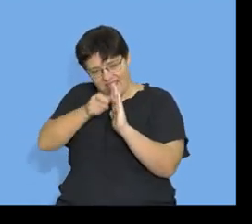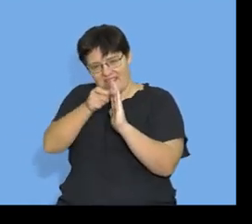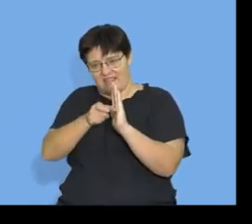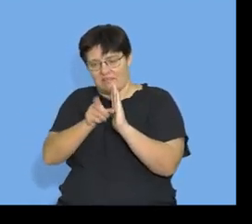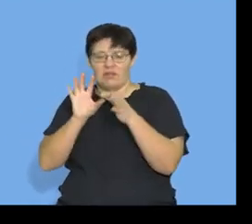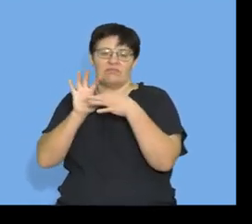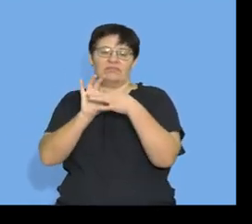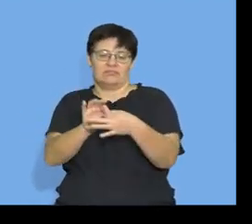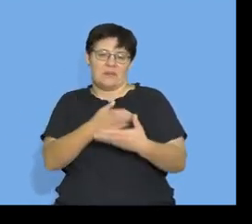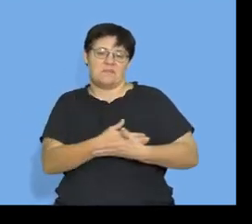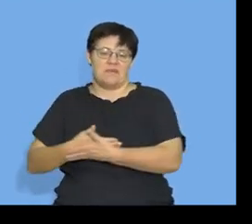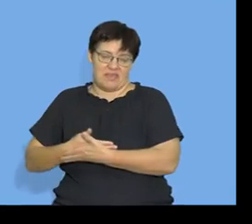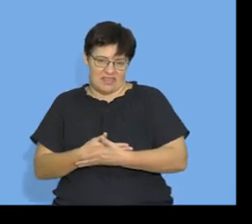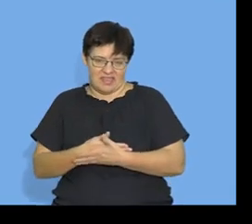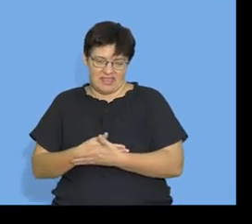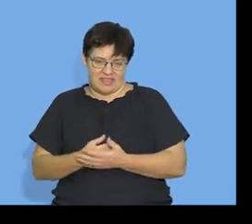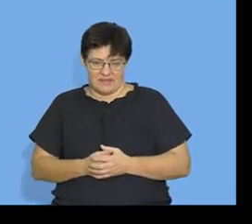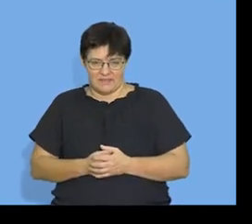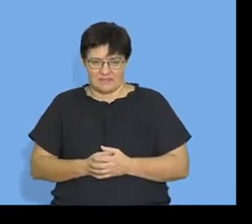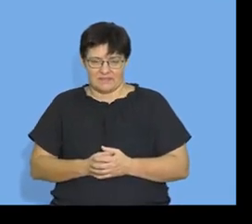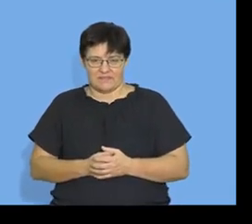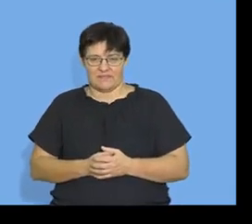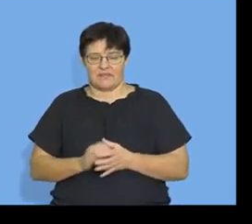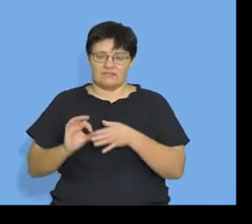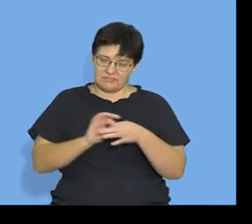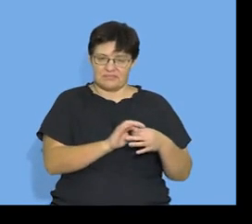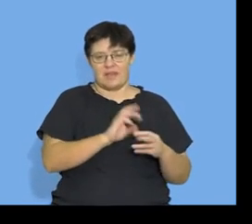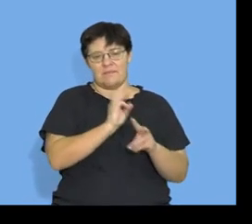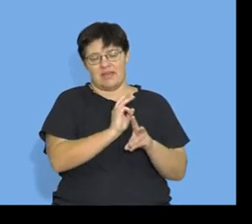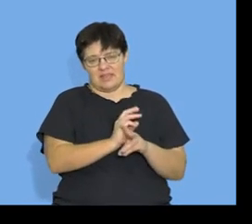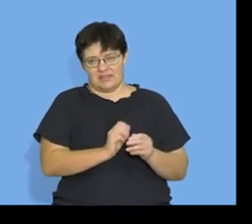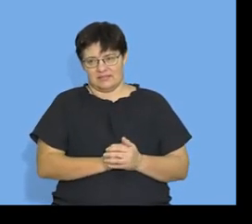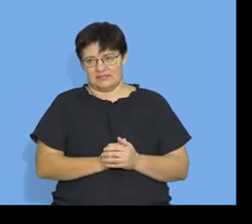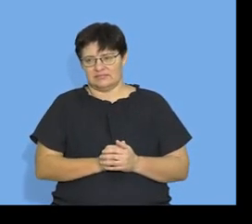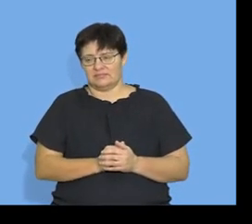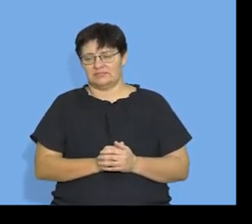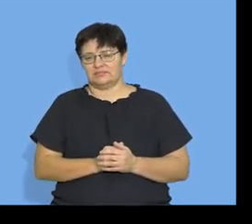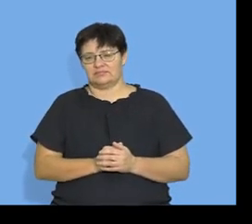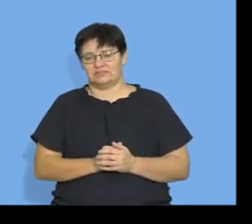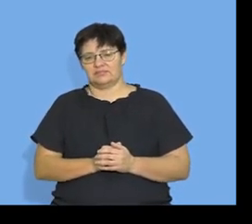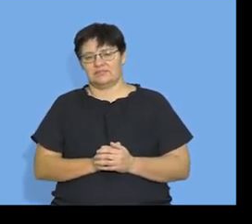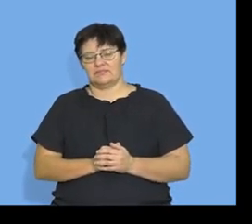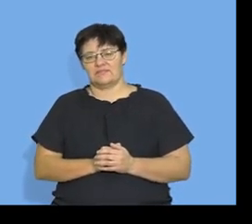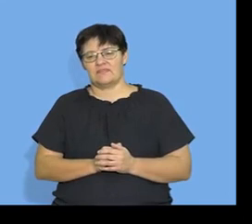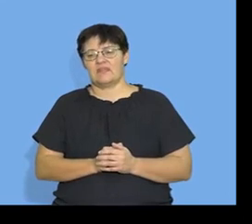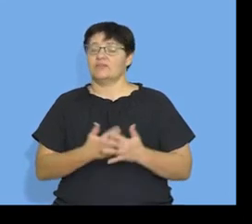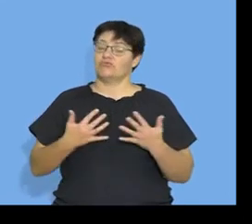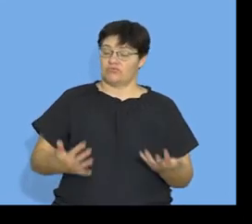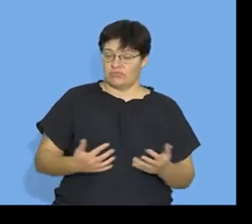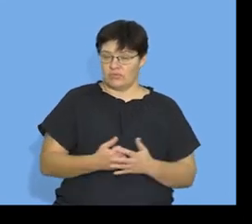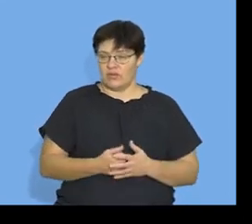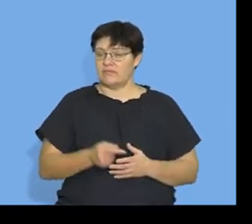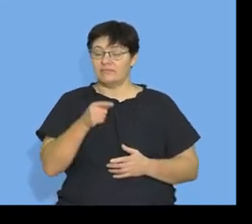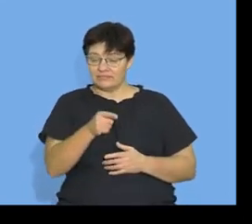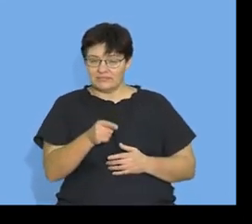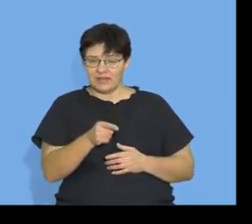connects the baby to, or the fetus to, the mother. So I'm going to step back a bit just to give you context to where we were. So